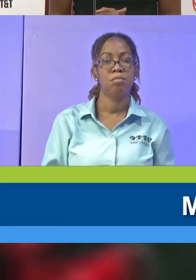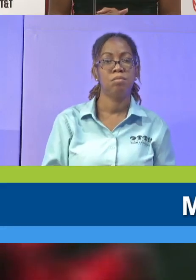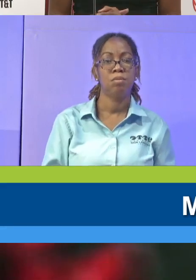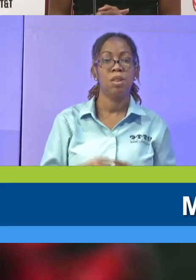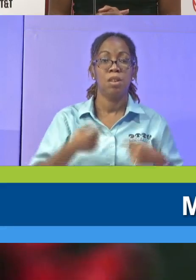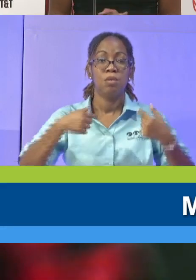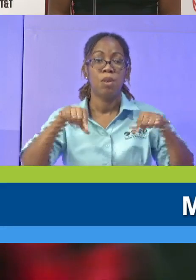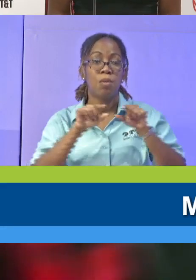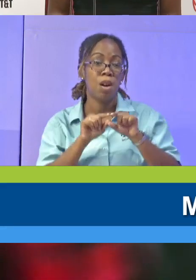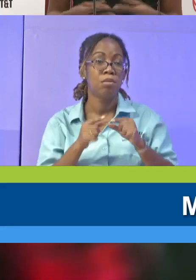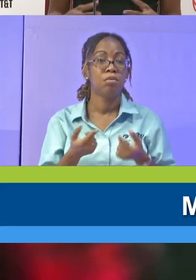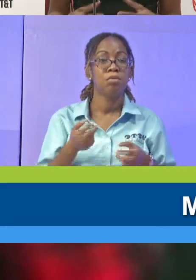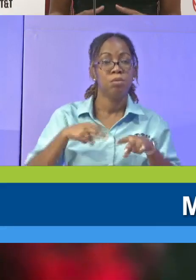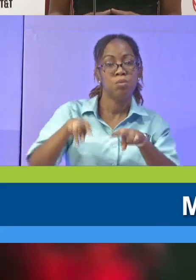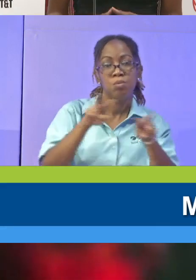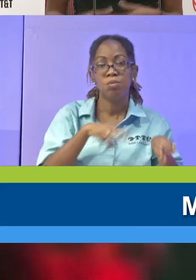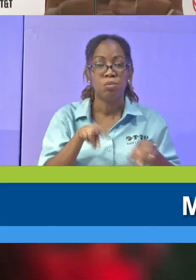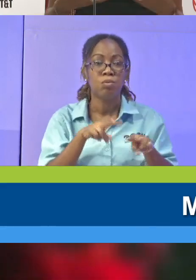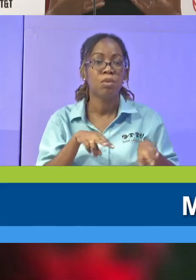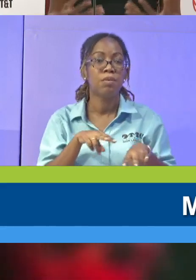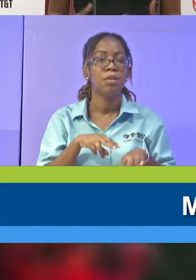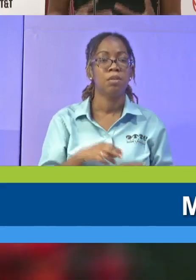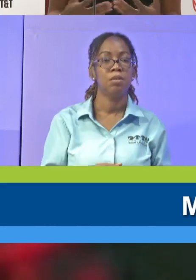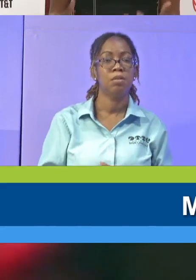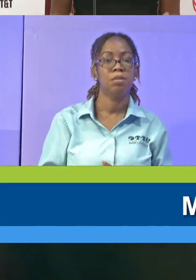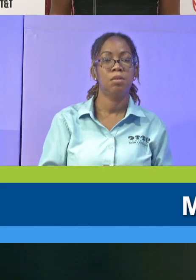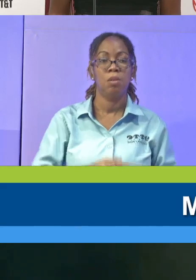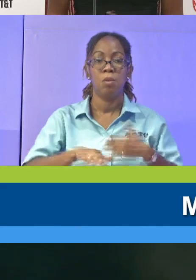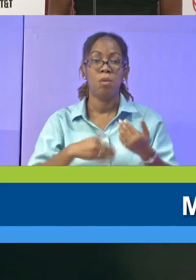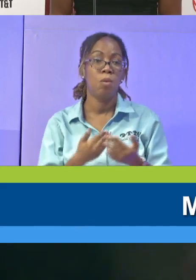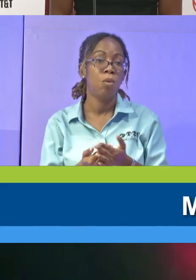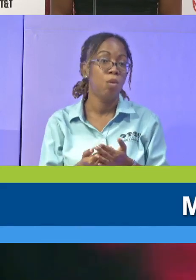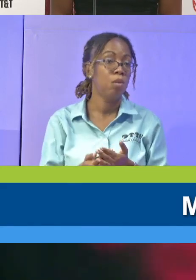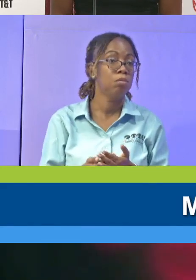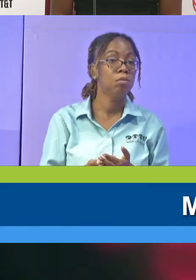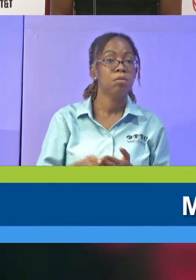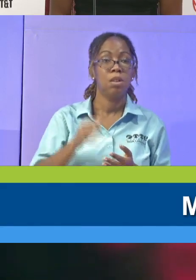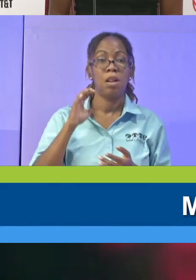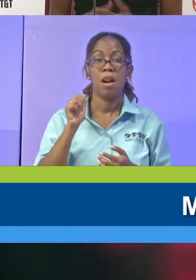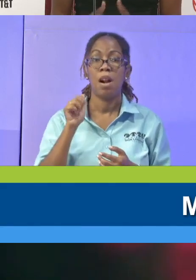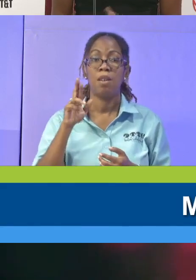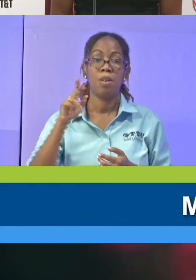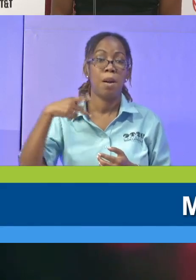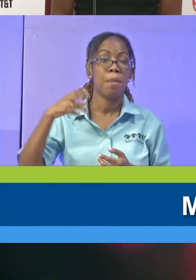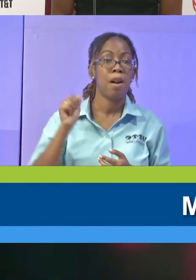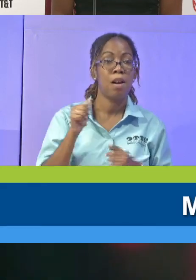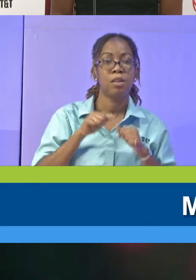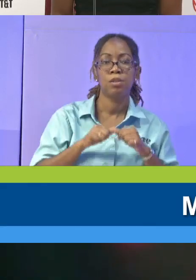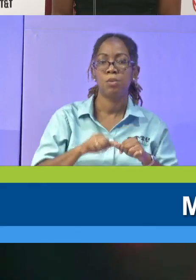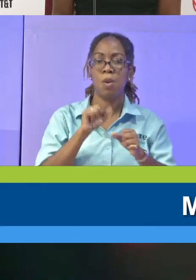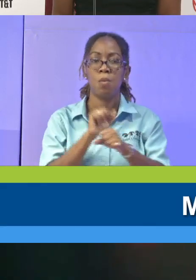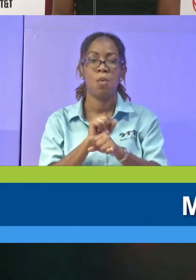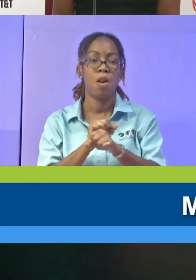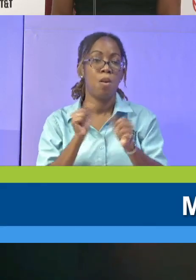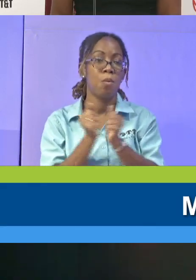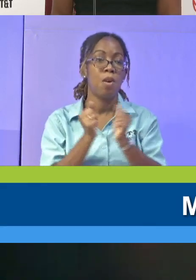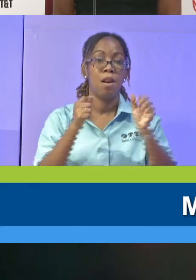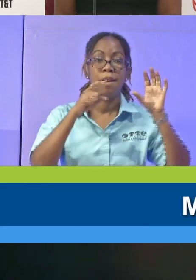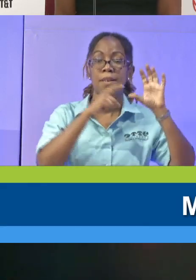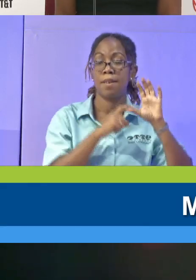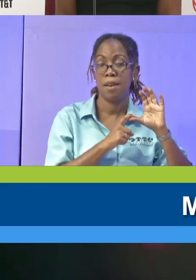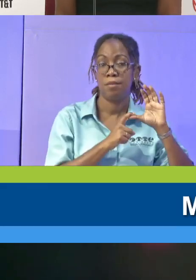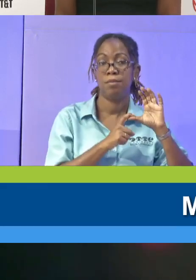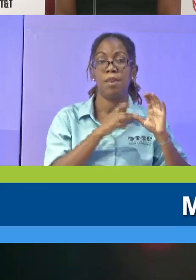call pharmacovigilance. So in all, we continue to work with our member states and collaborate with the WHO